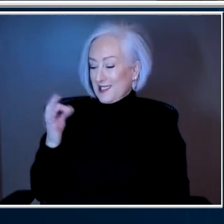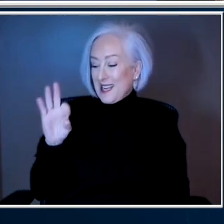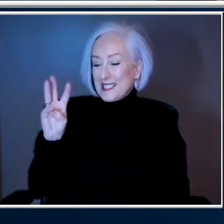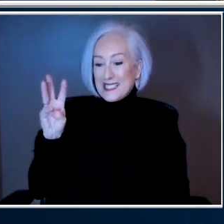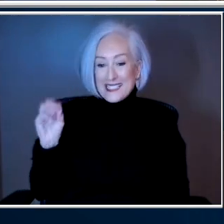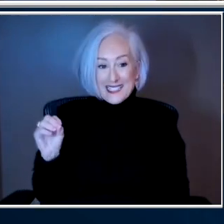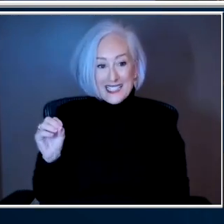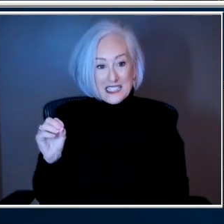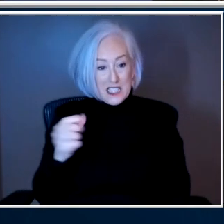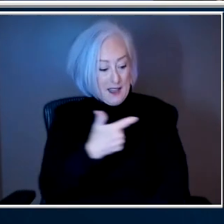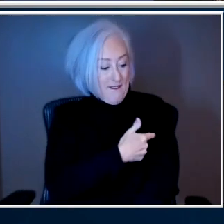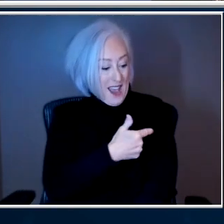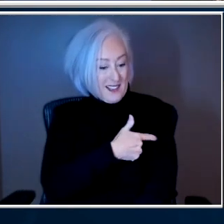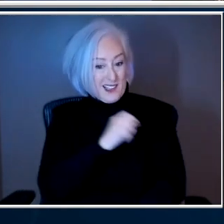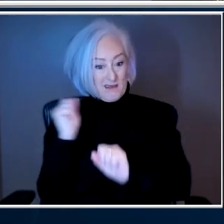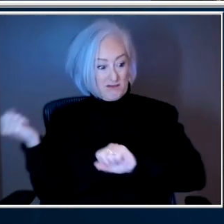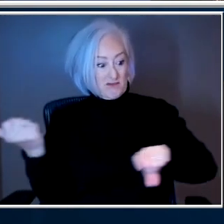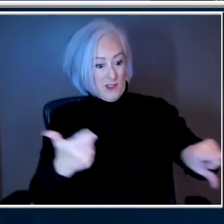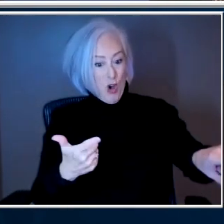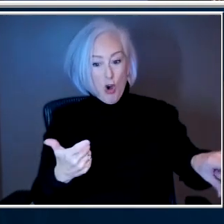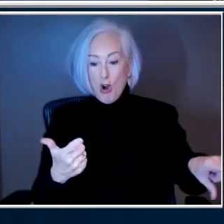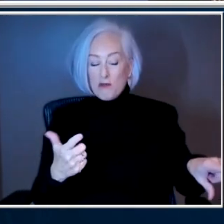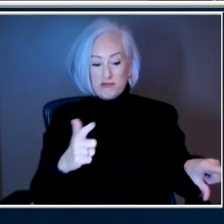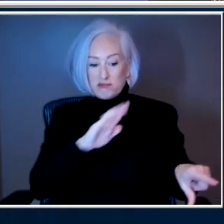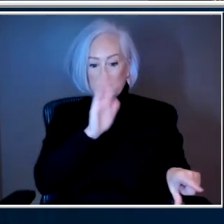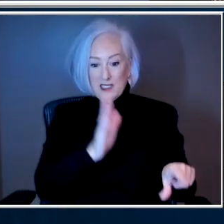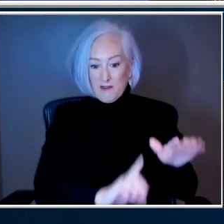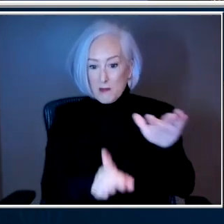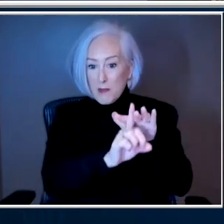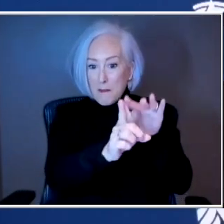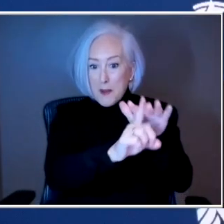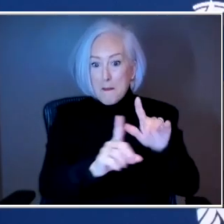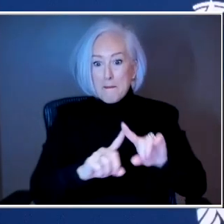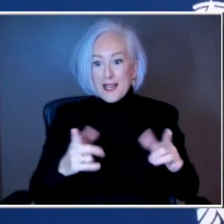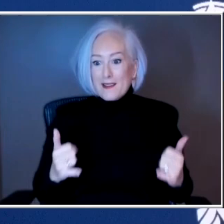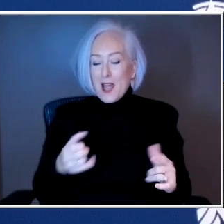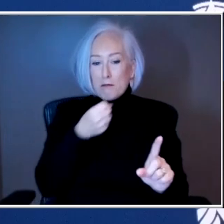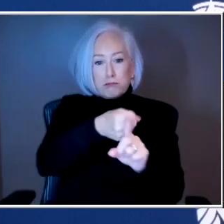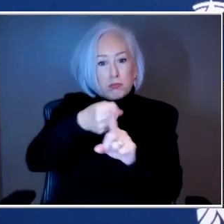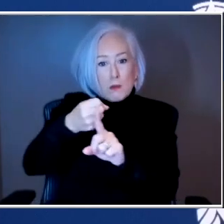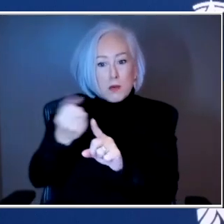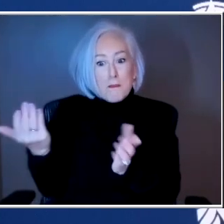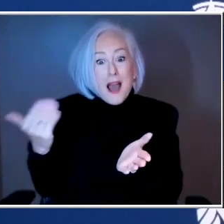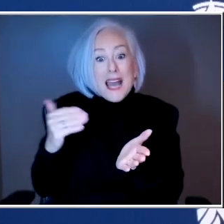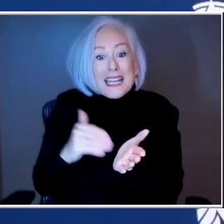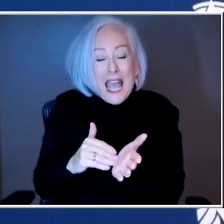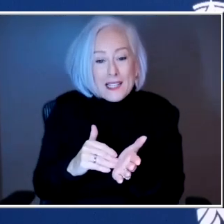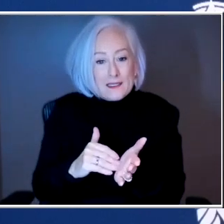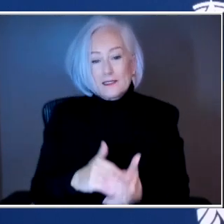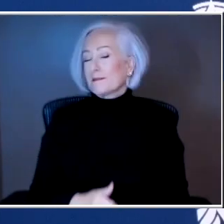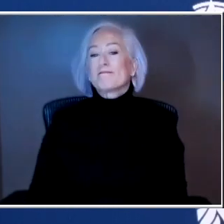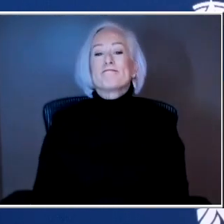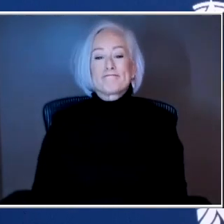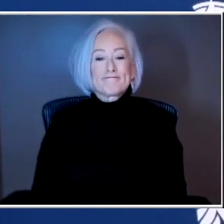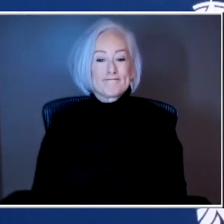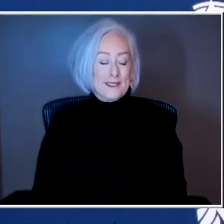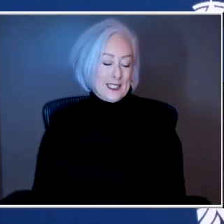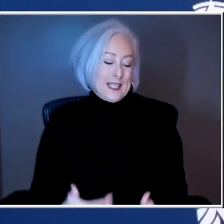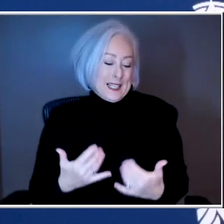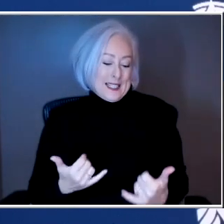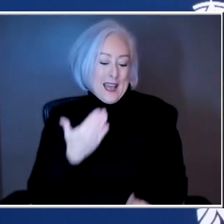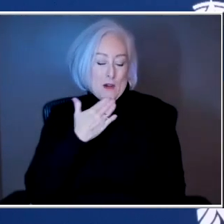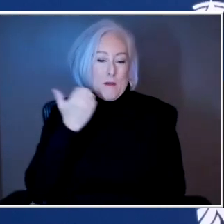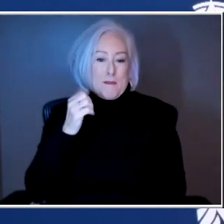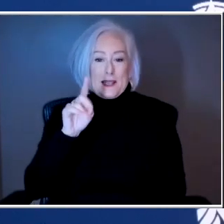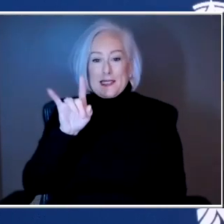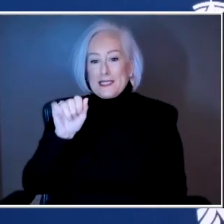been pretty rare. But what do you make of the recent outbreaks? Again, I think what we have is the best data that we have is that these